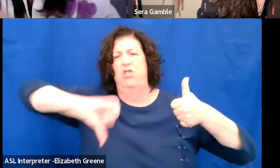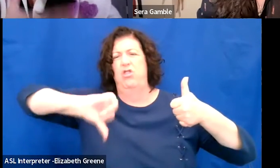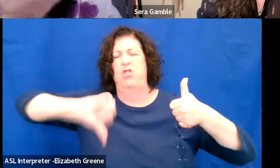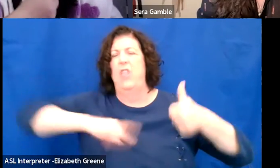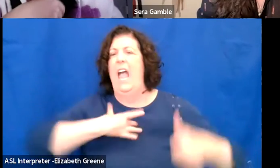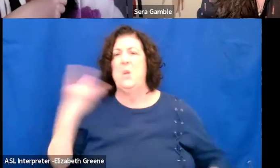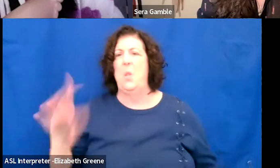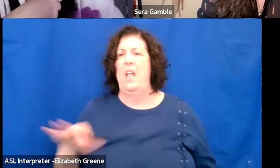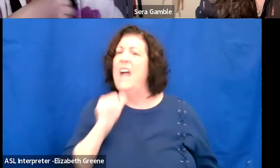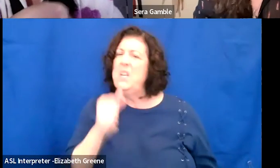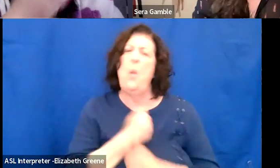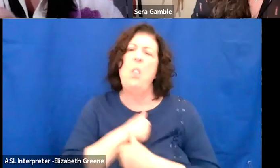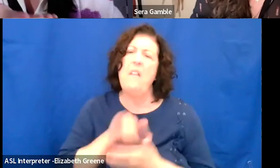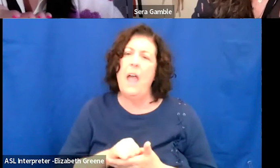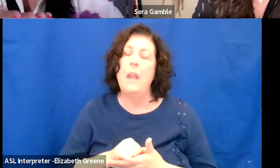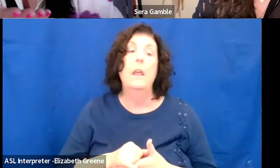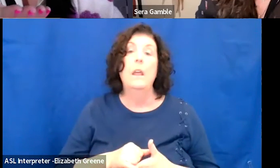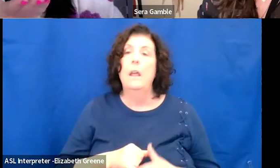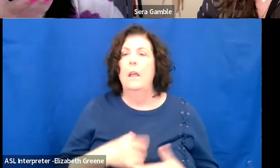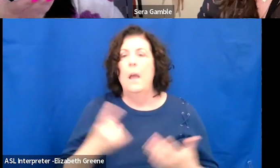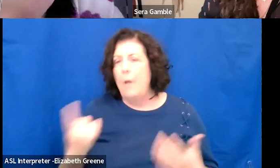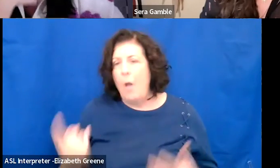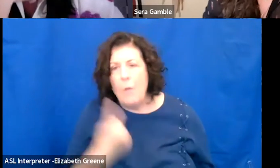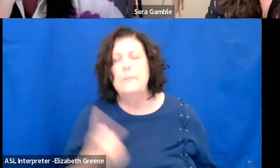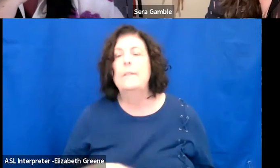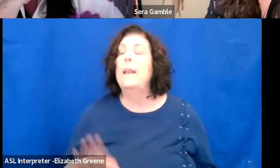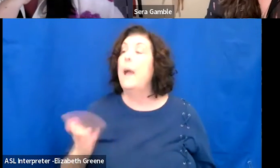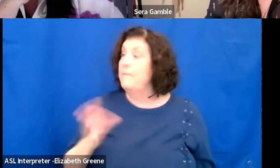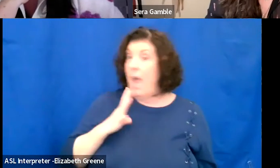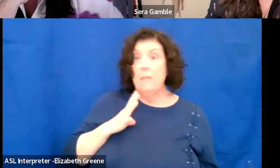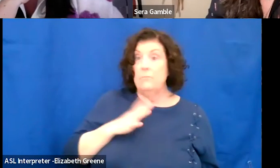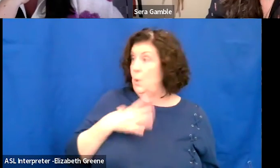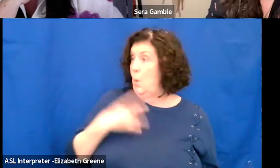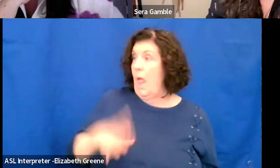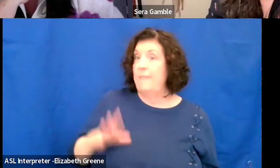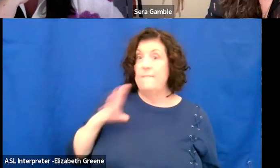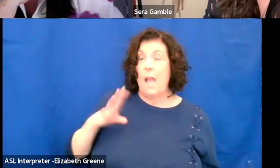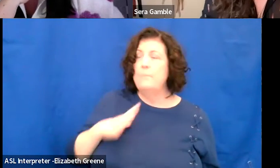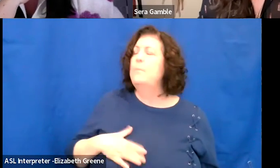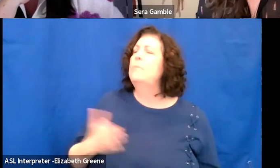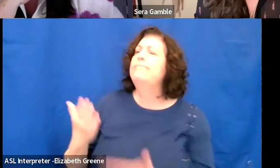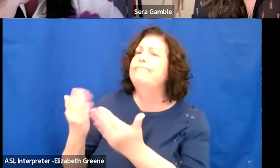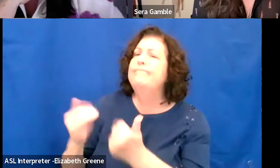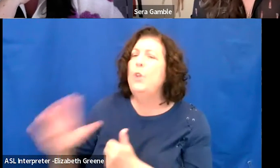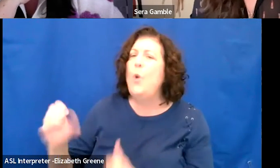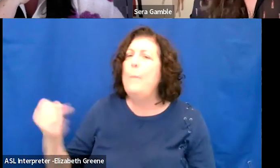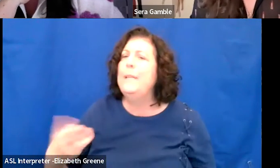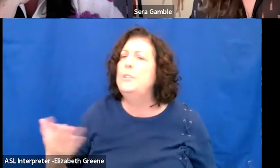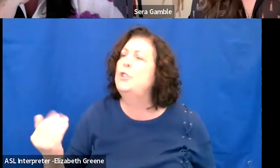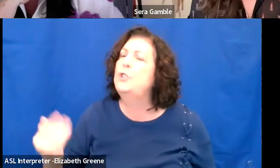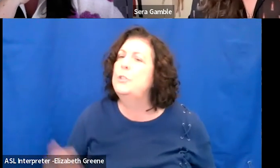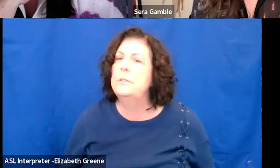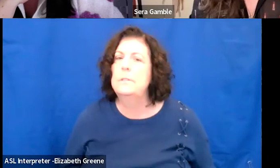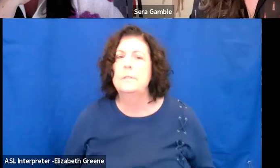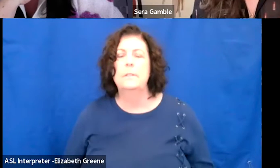giving. I'm like, what's the pitch? Okay, what's the pitch? You know, it's interesting because I see things like the baseline for me is just